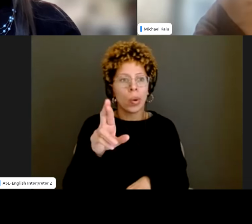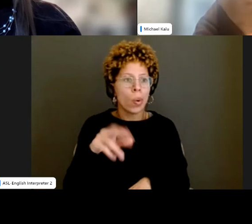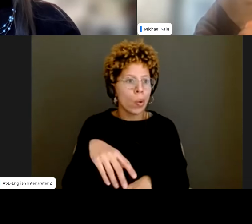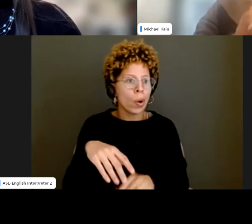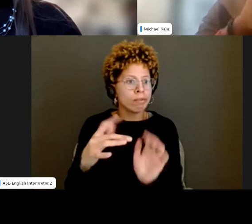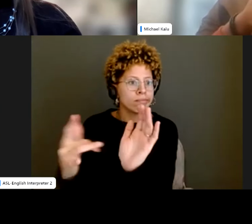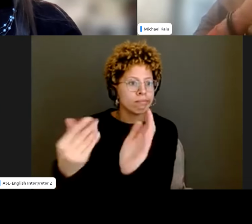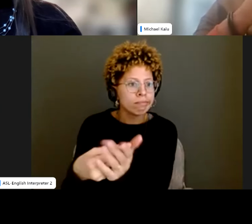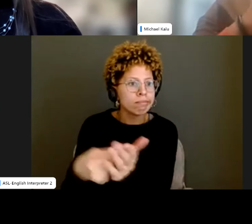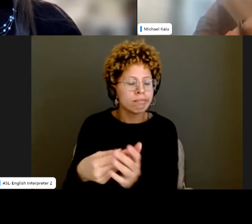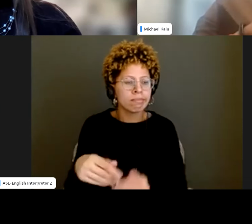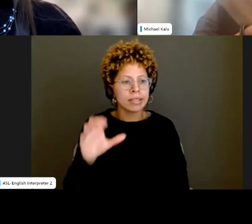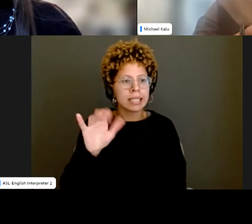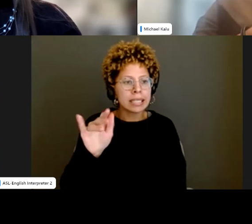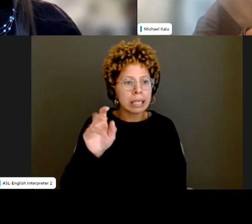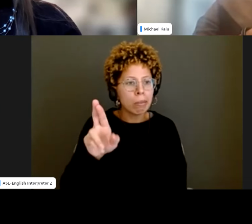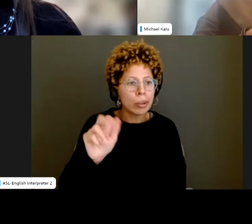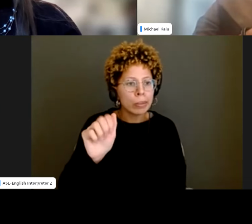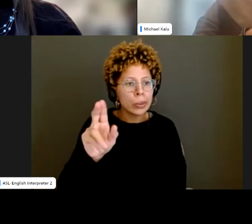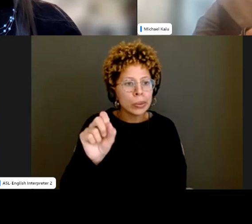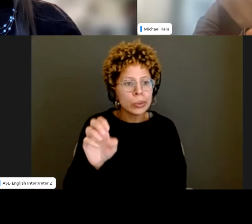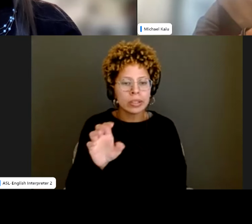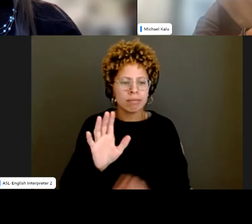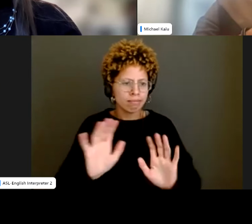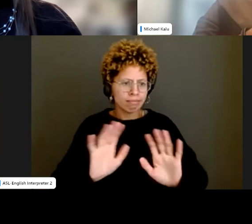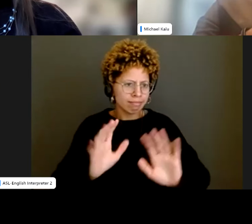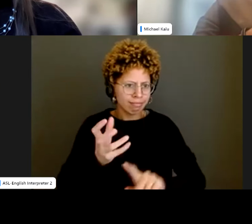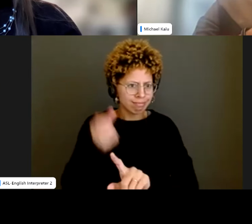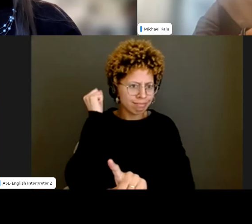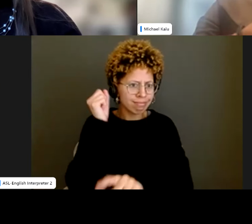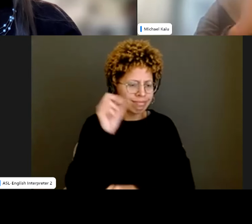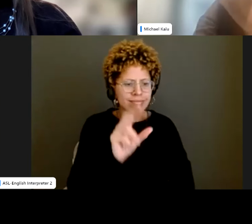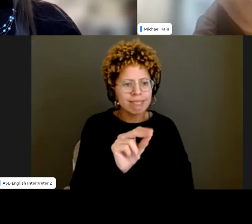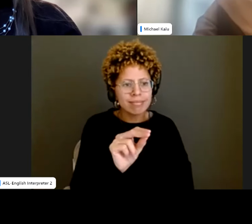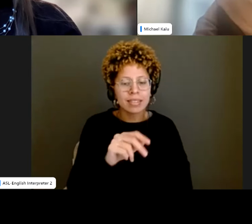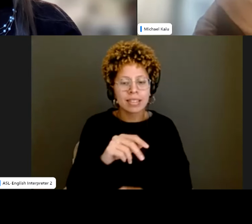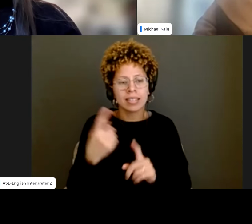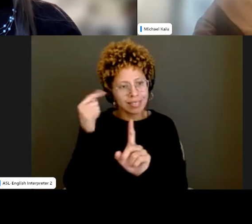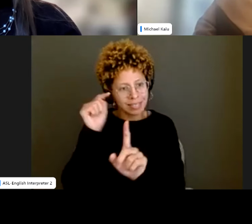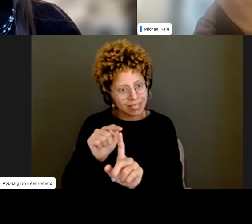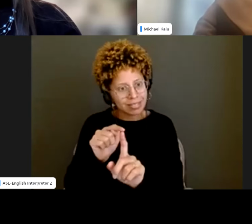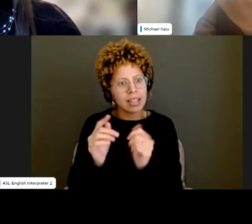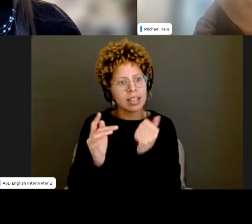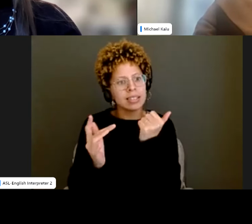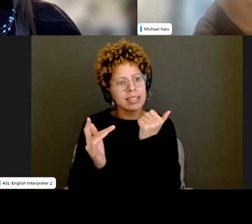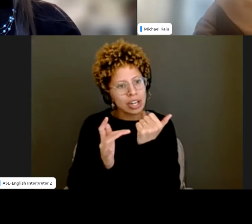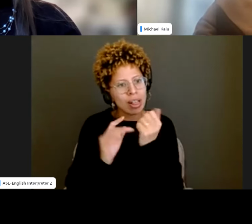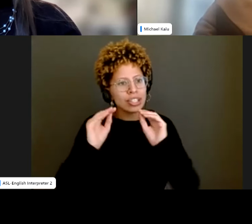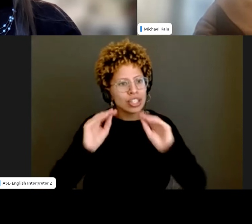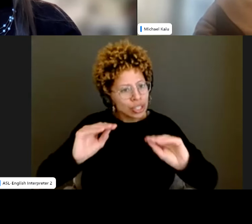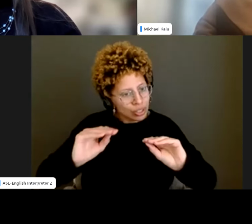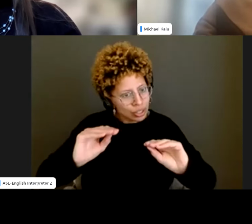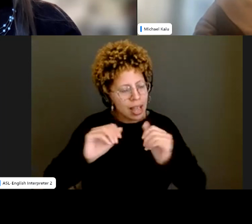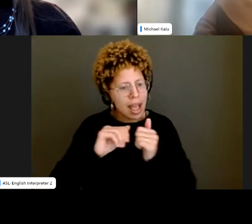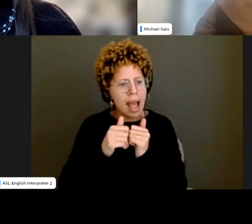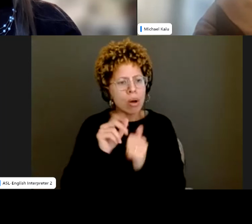abuse? Which I don't think that's the problem. I think the problem goes back to technological education. How do